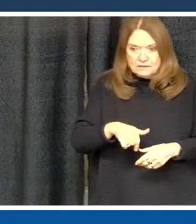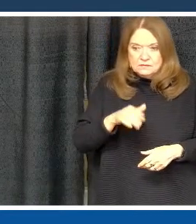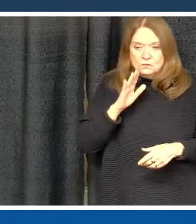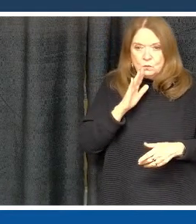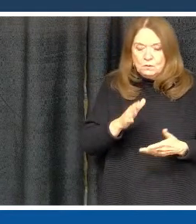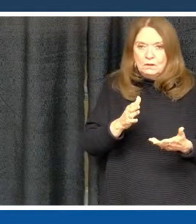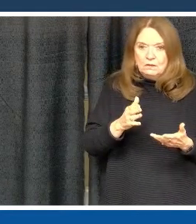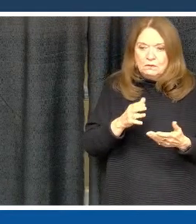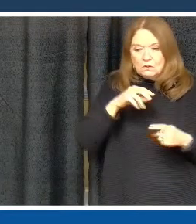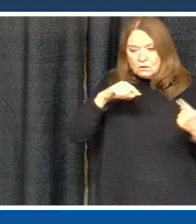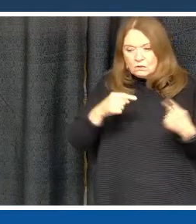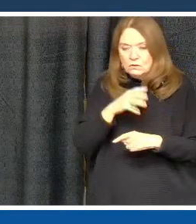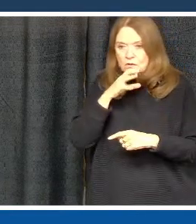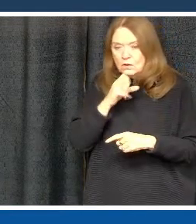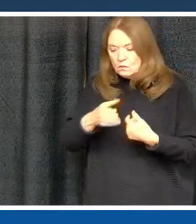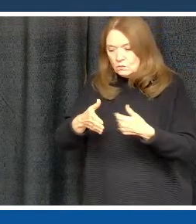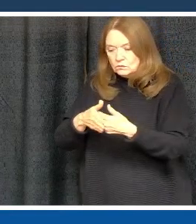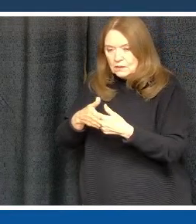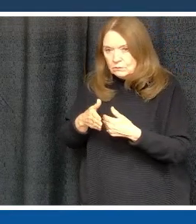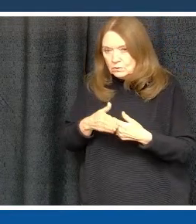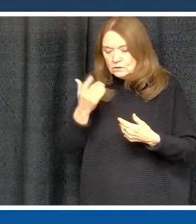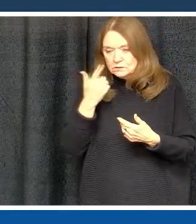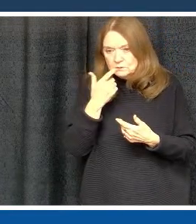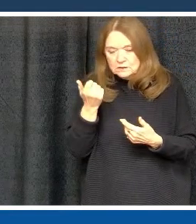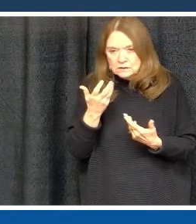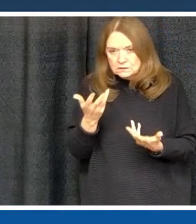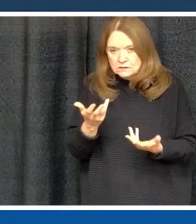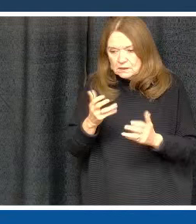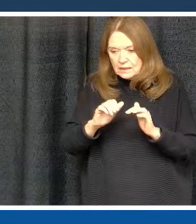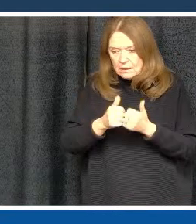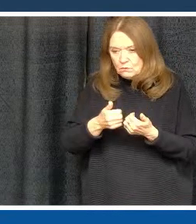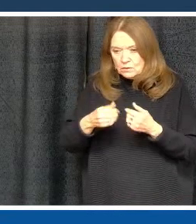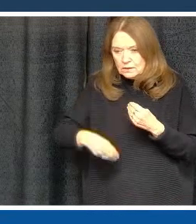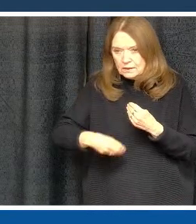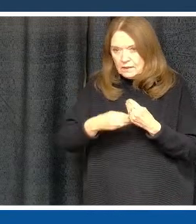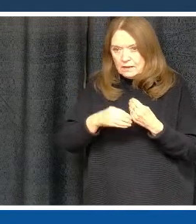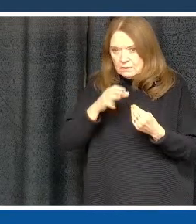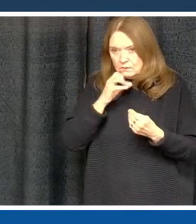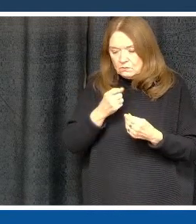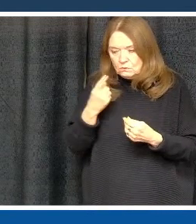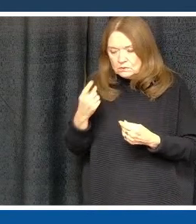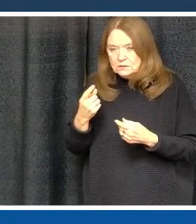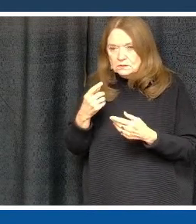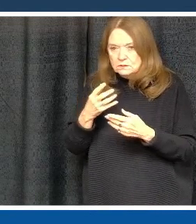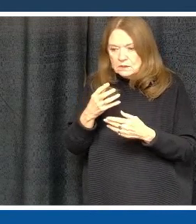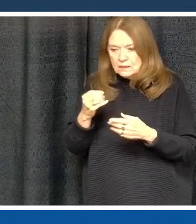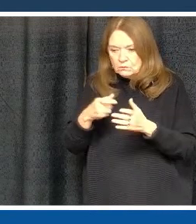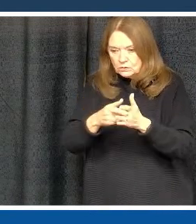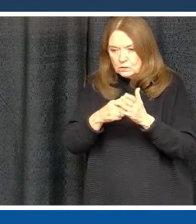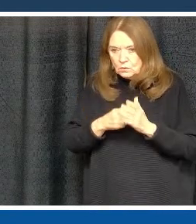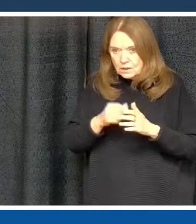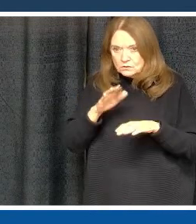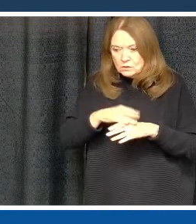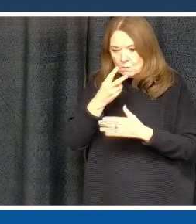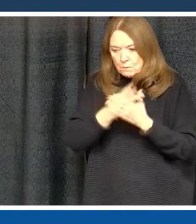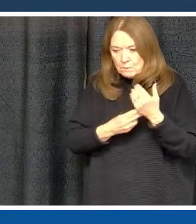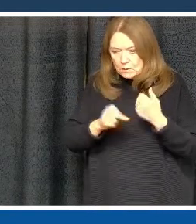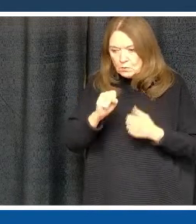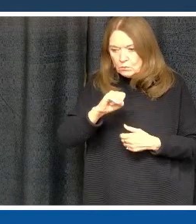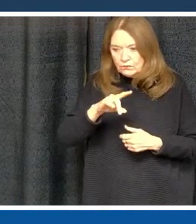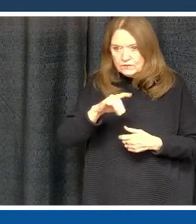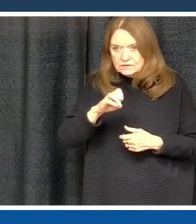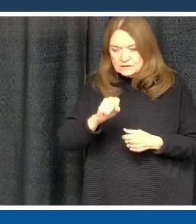to our older neighborhoods in order to be able to put those down, and also this requires that the sidewalks go on both sides of the roads, and then you've